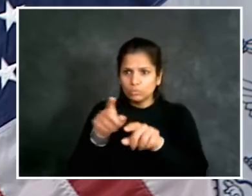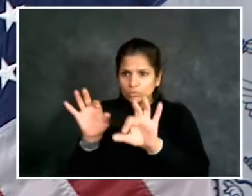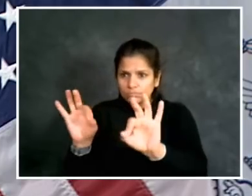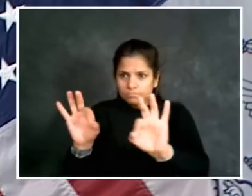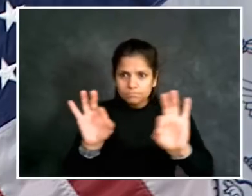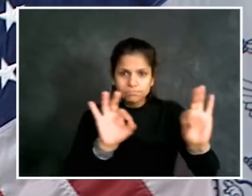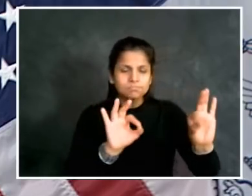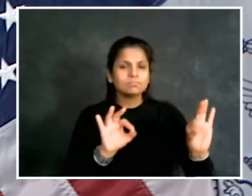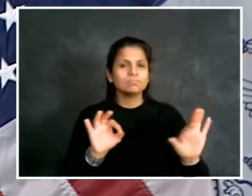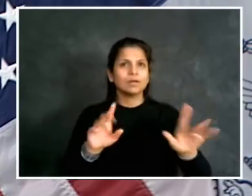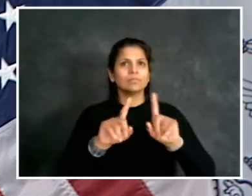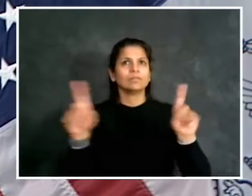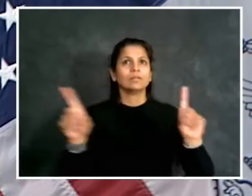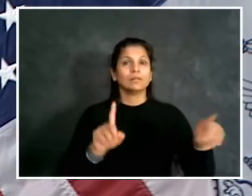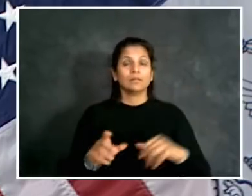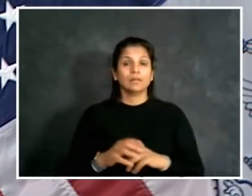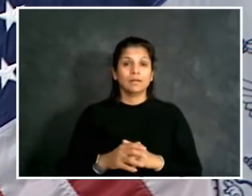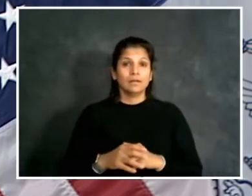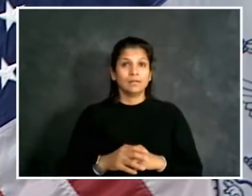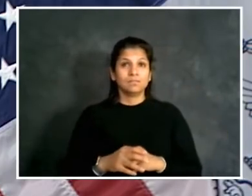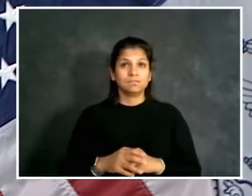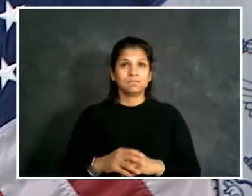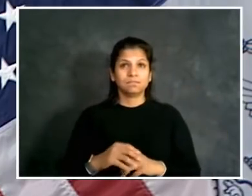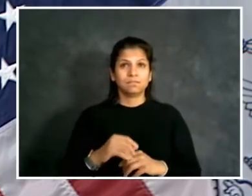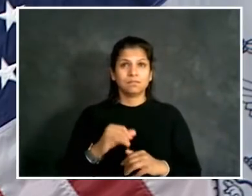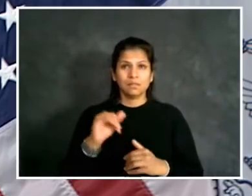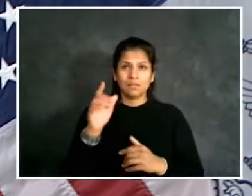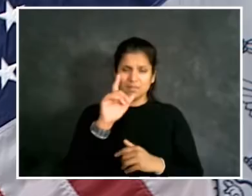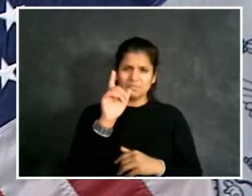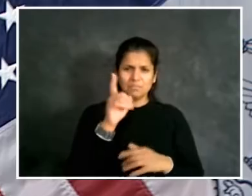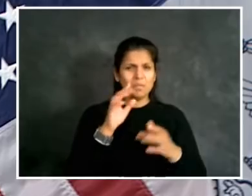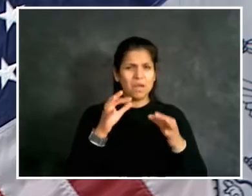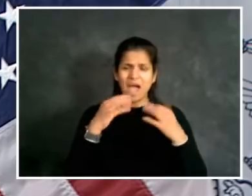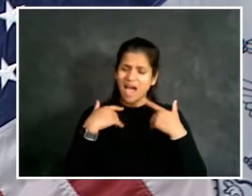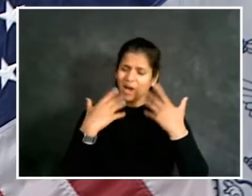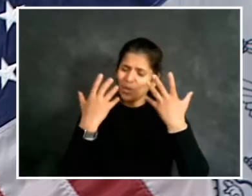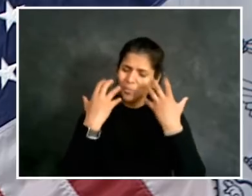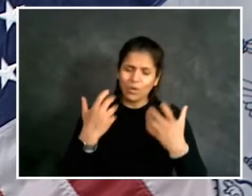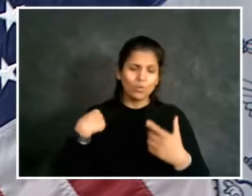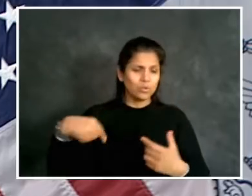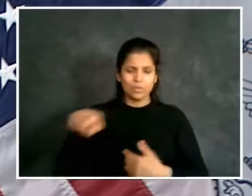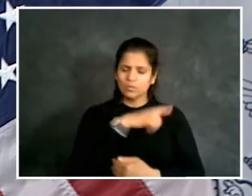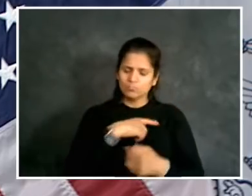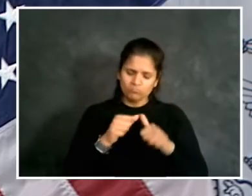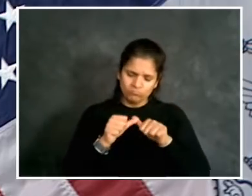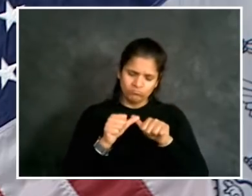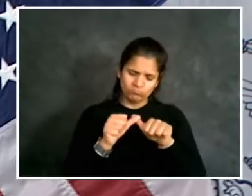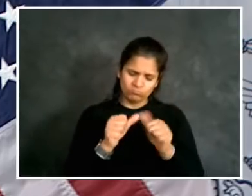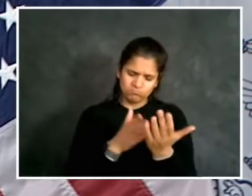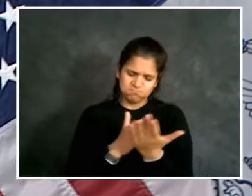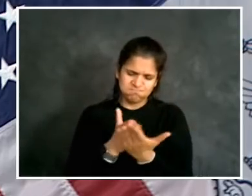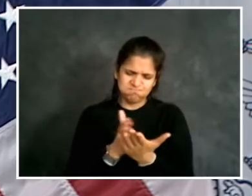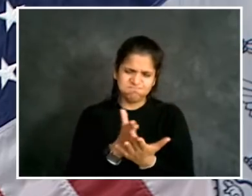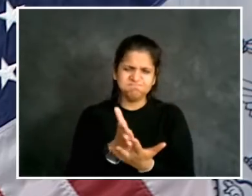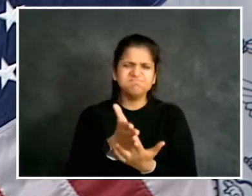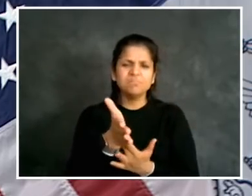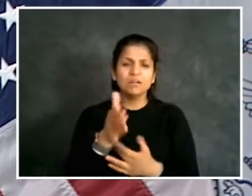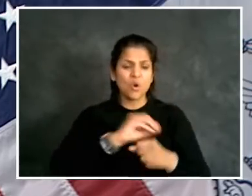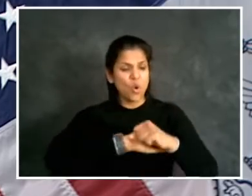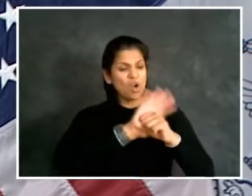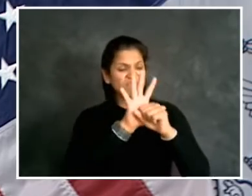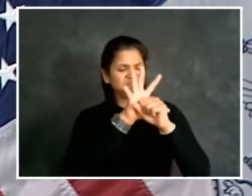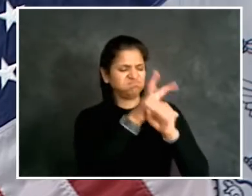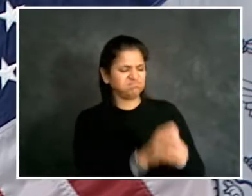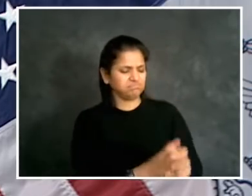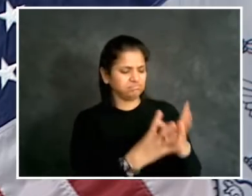who don't practice social distancing are prolonging this crisis, and we certainly will not allow that. Anna from the Daily News is up